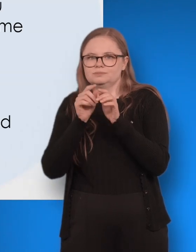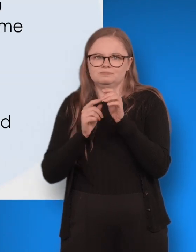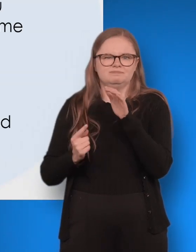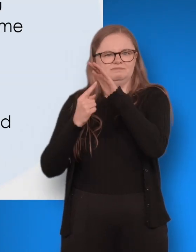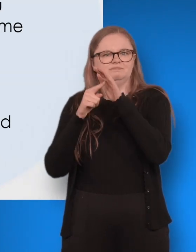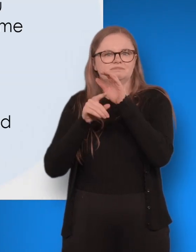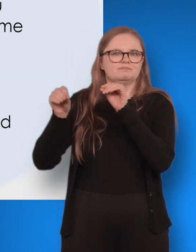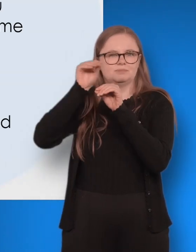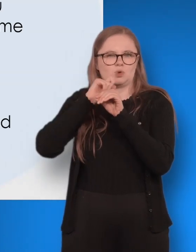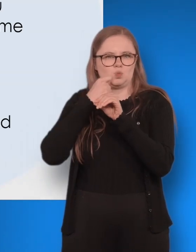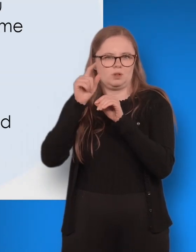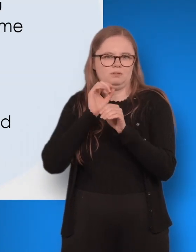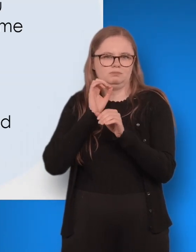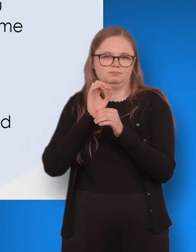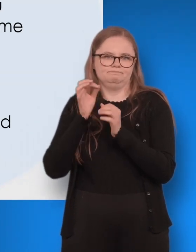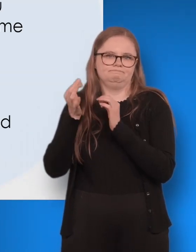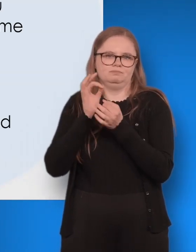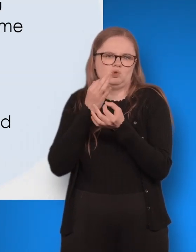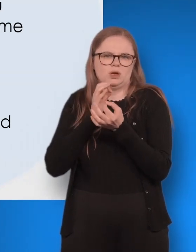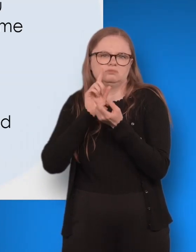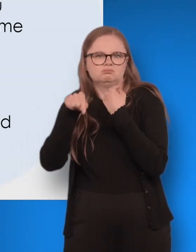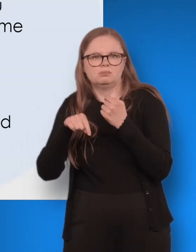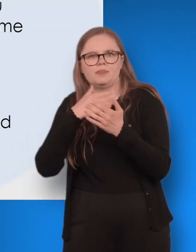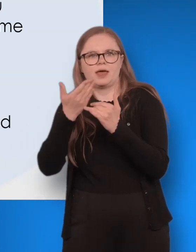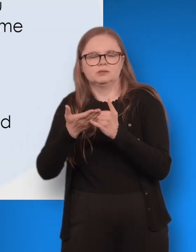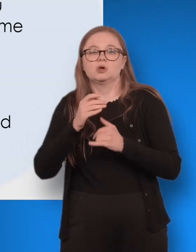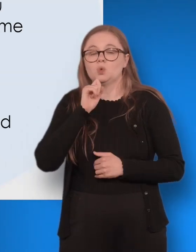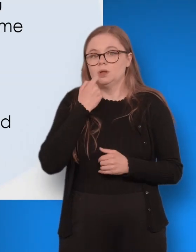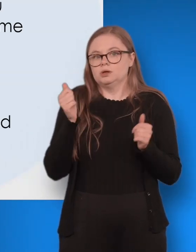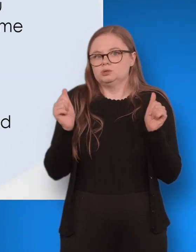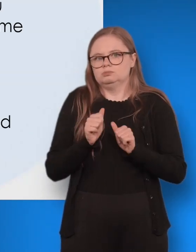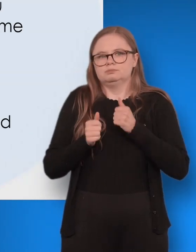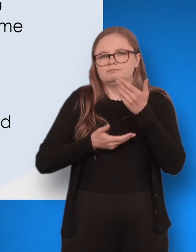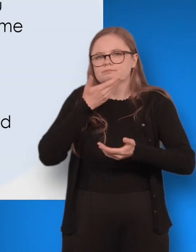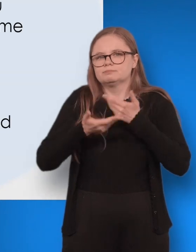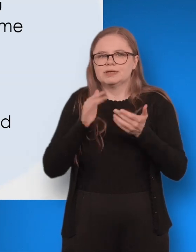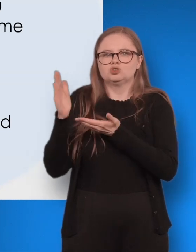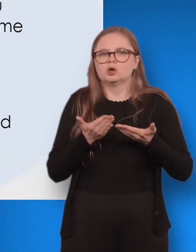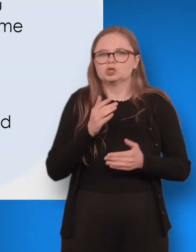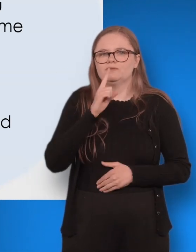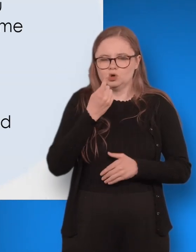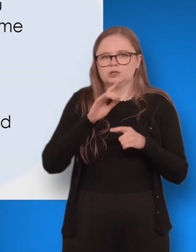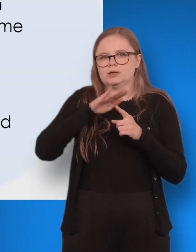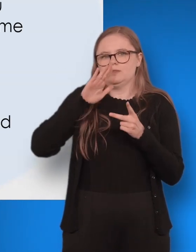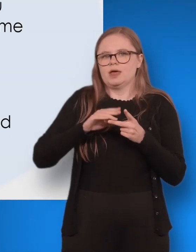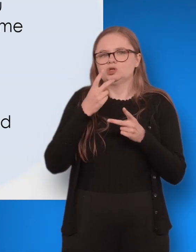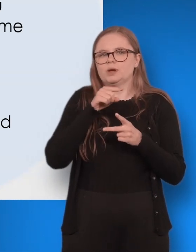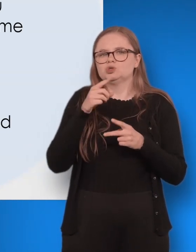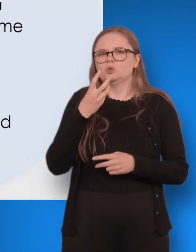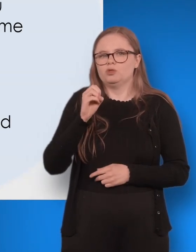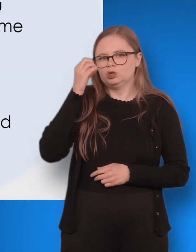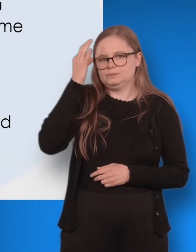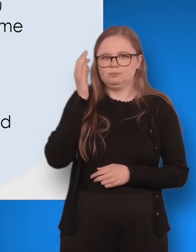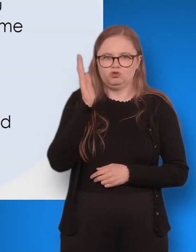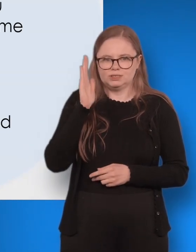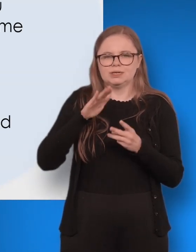end. I think we're going to have a short introduction by me, very short, but a 20-30 minute presentation, and so there should be plenty of time